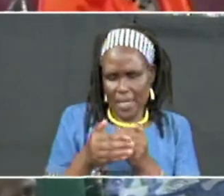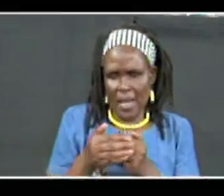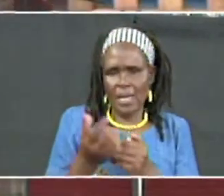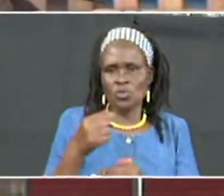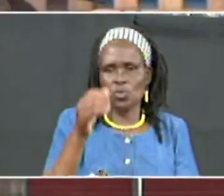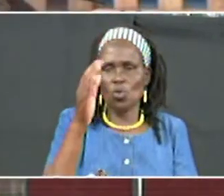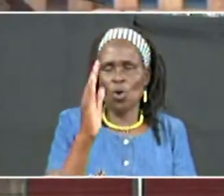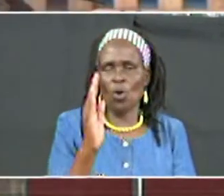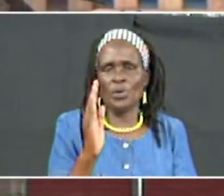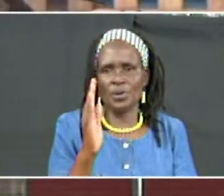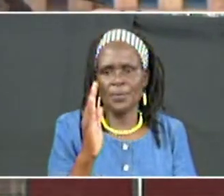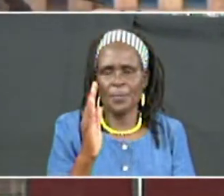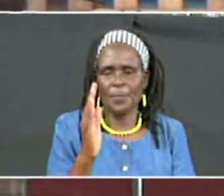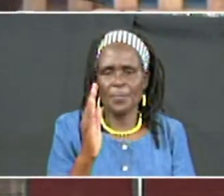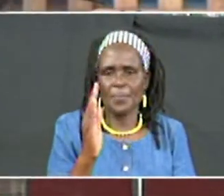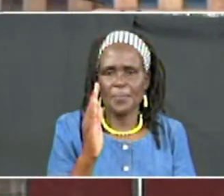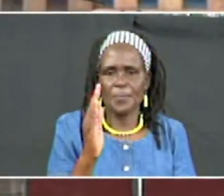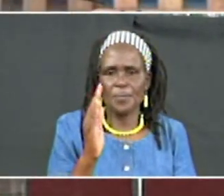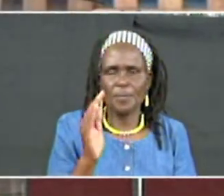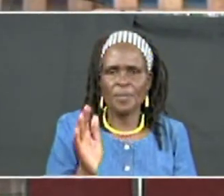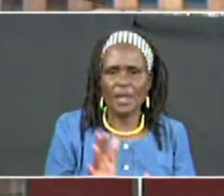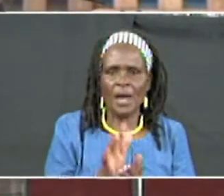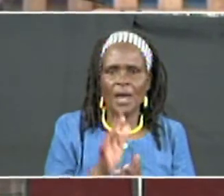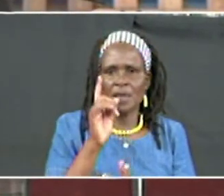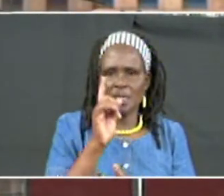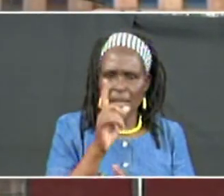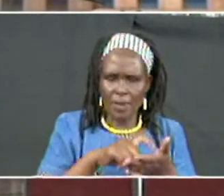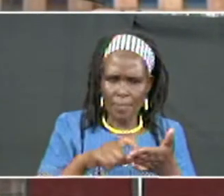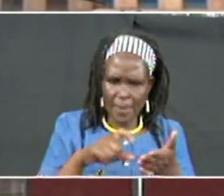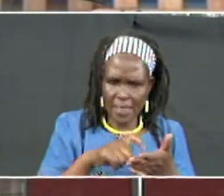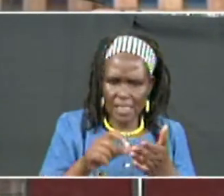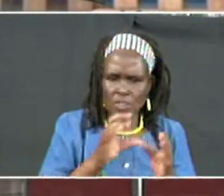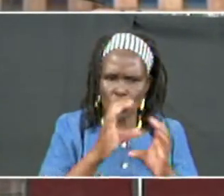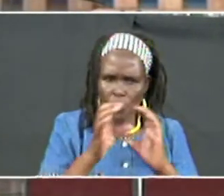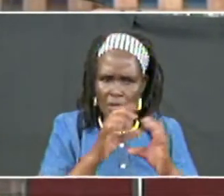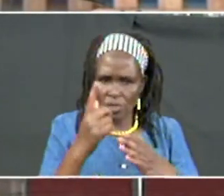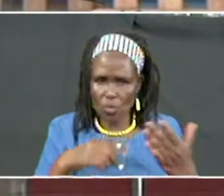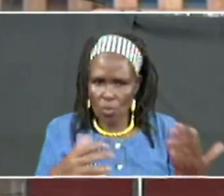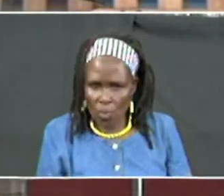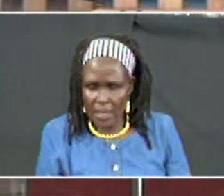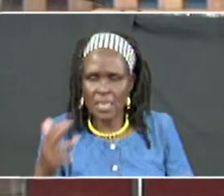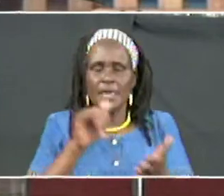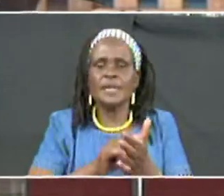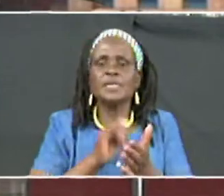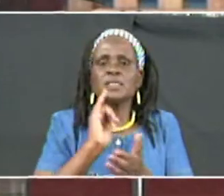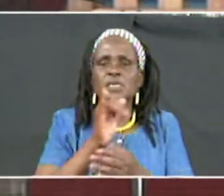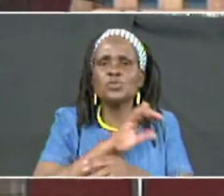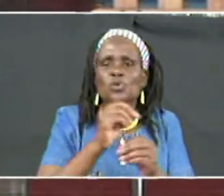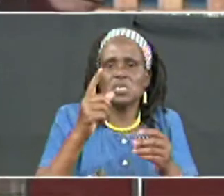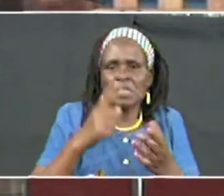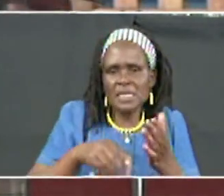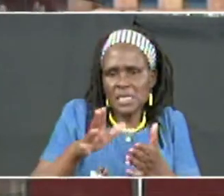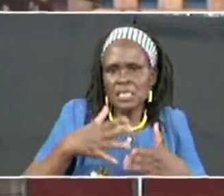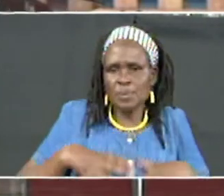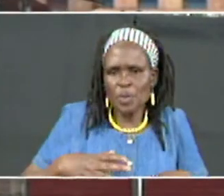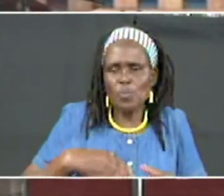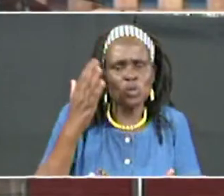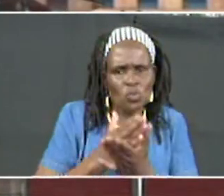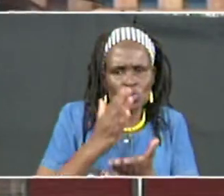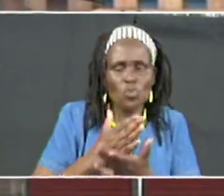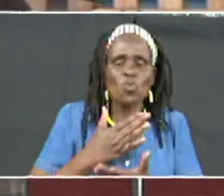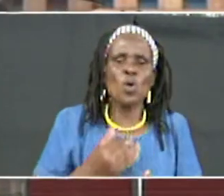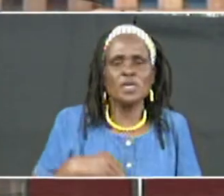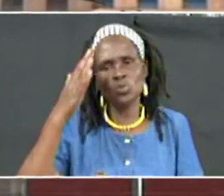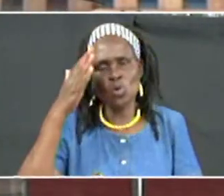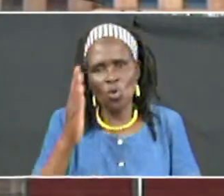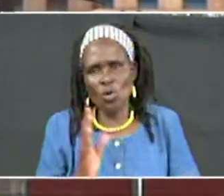God. And what the passage is communicating there, it is not that these people delighted to know God's ways. It is